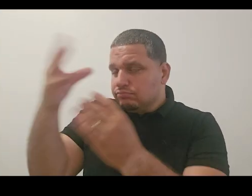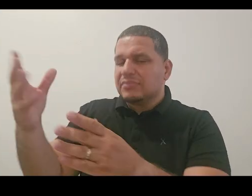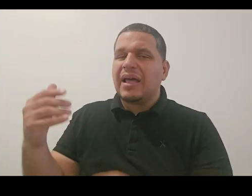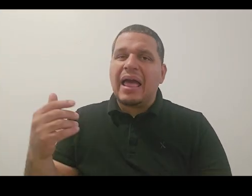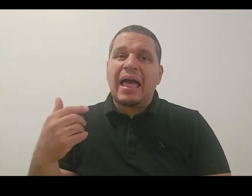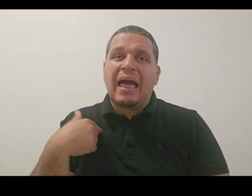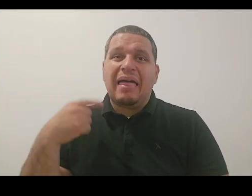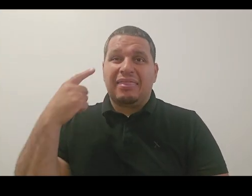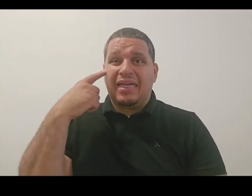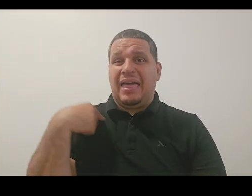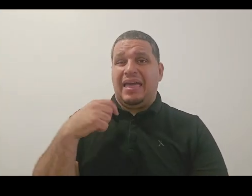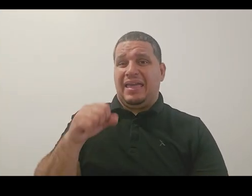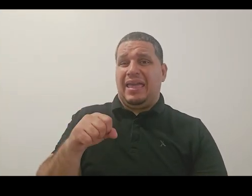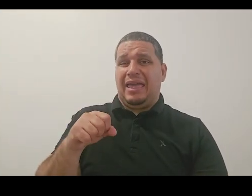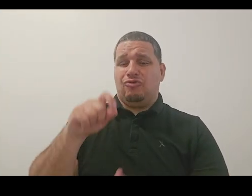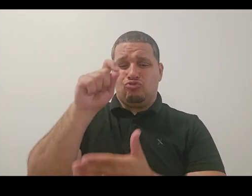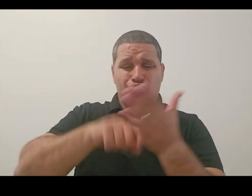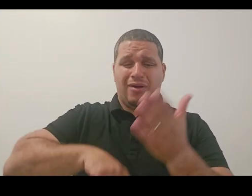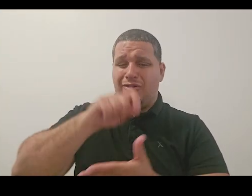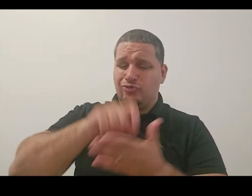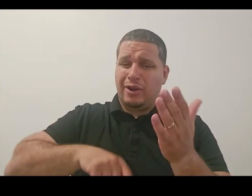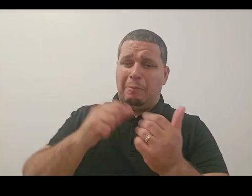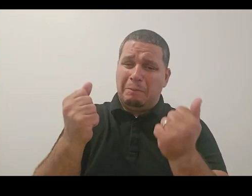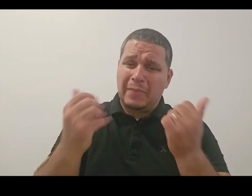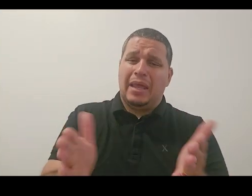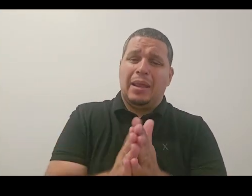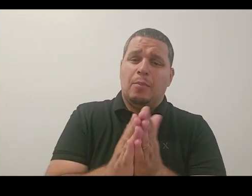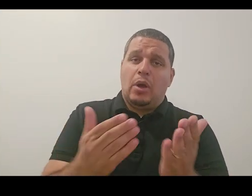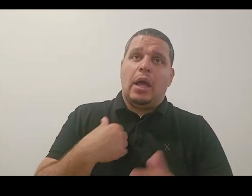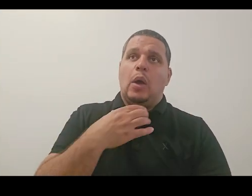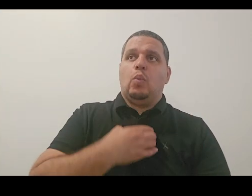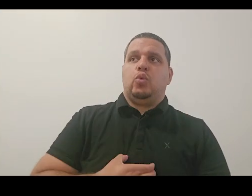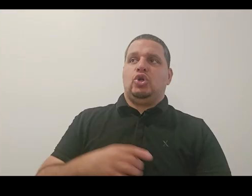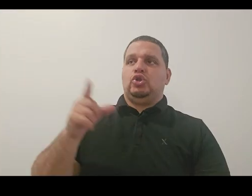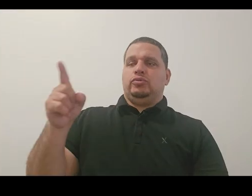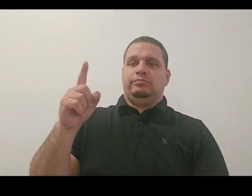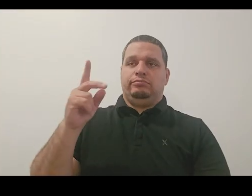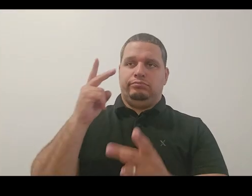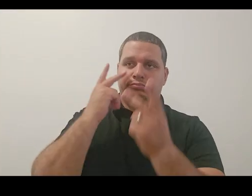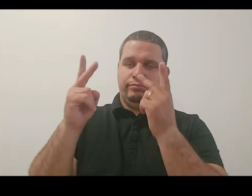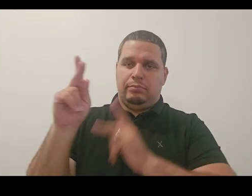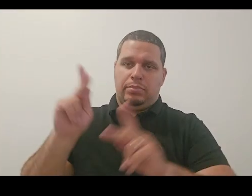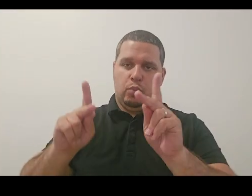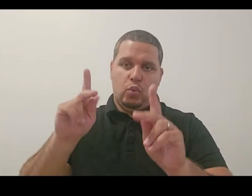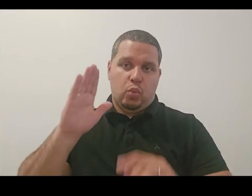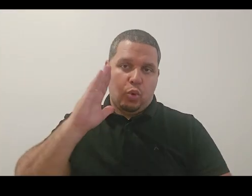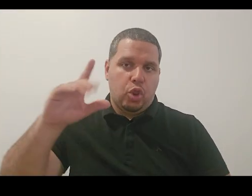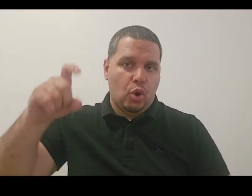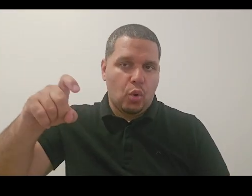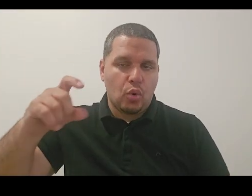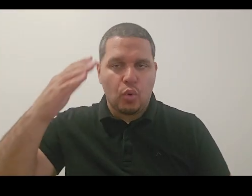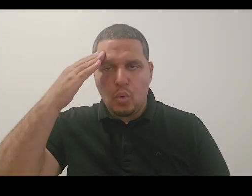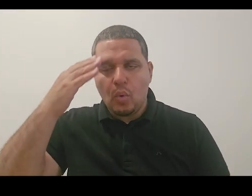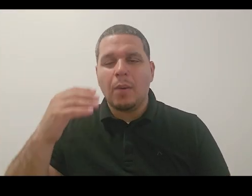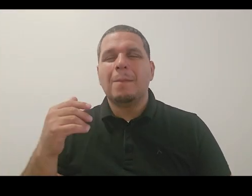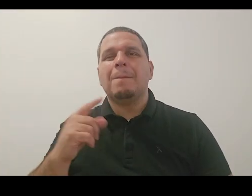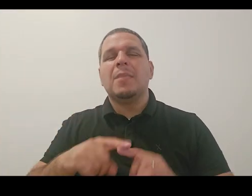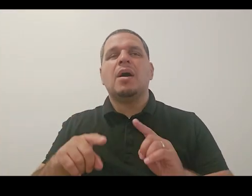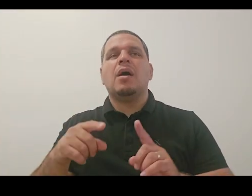personally, when I could fill many volumes with what I wish sighted people would know. Um,